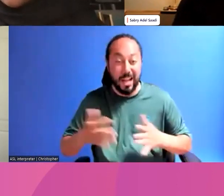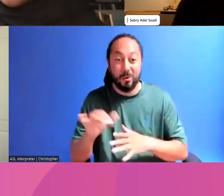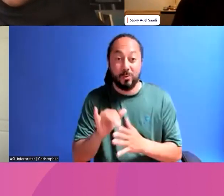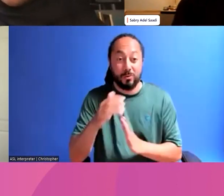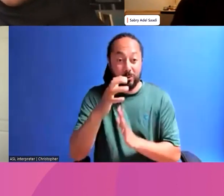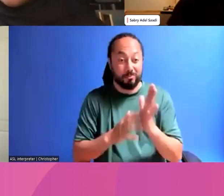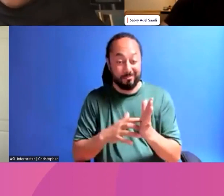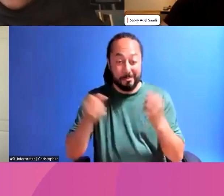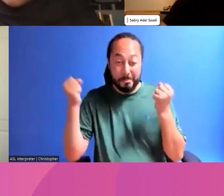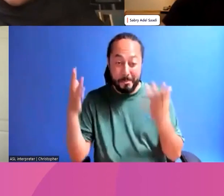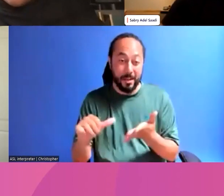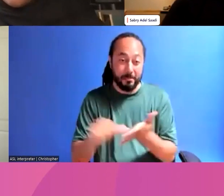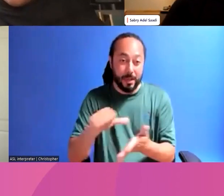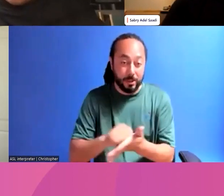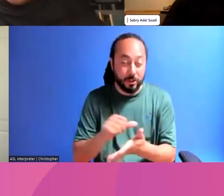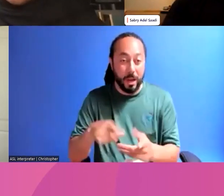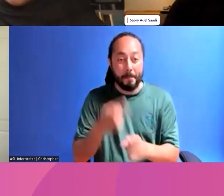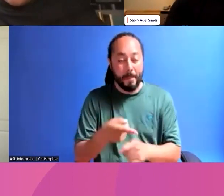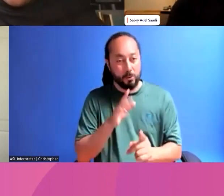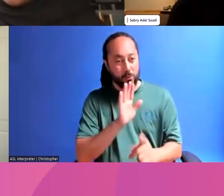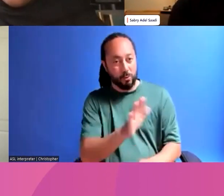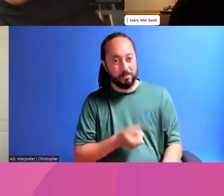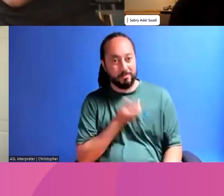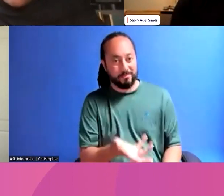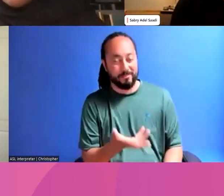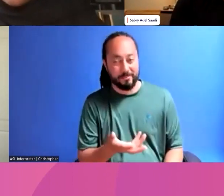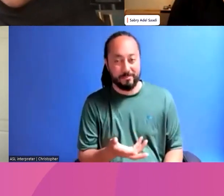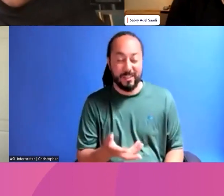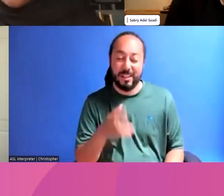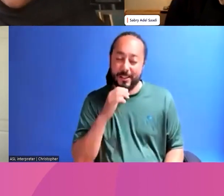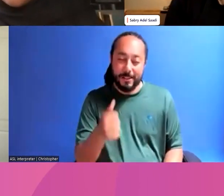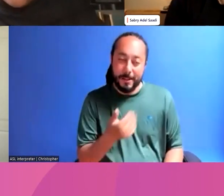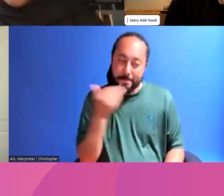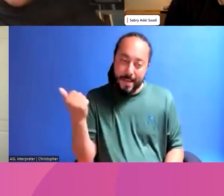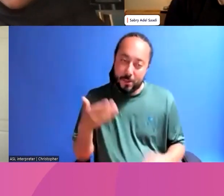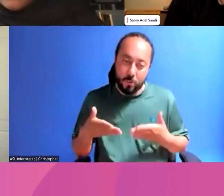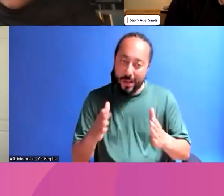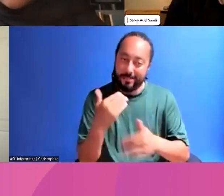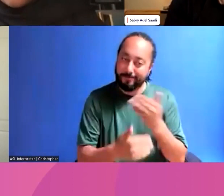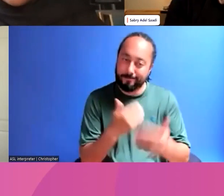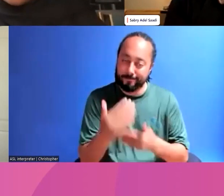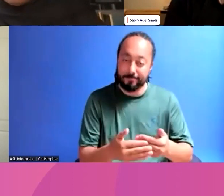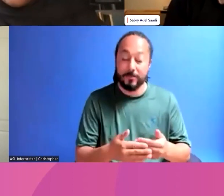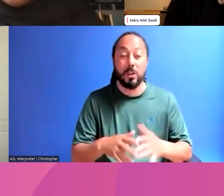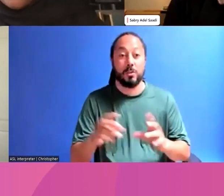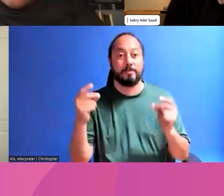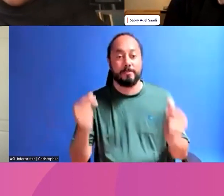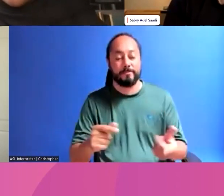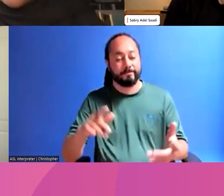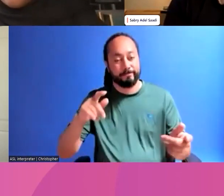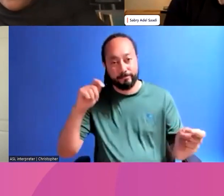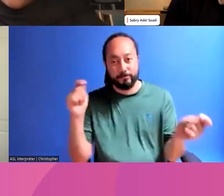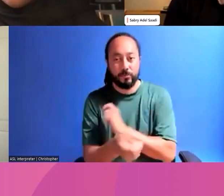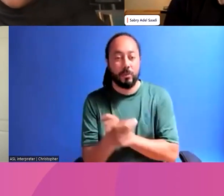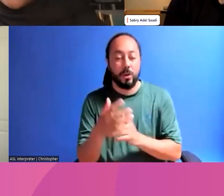transcripts about what you shared was probably not the best way to go about it. So we quickly made an amendment and changed that